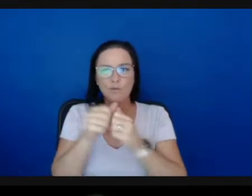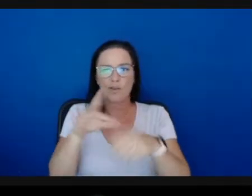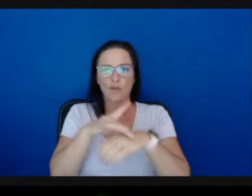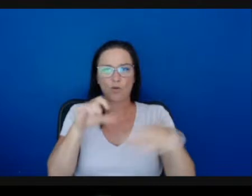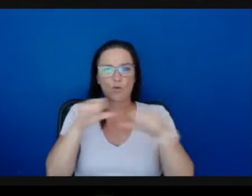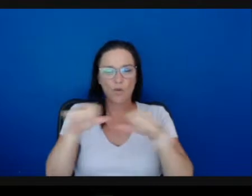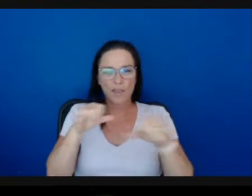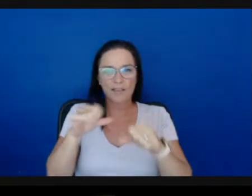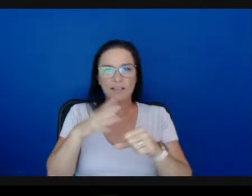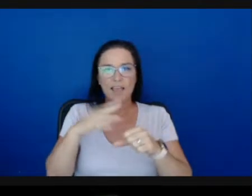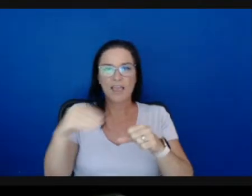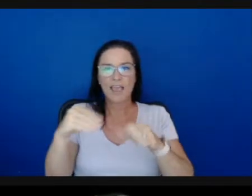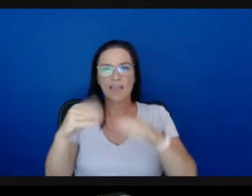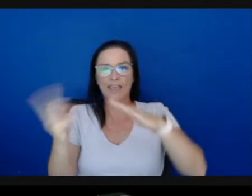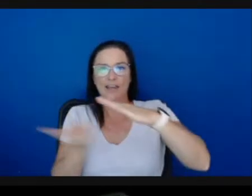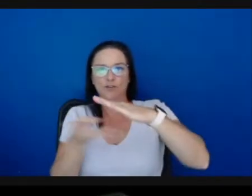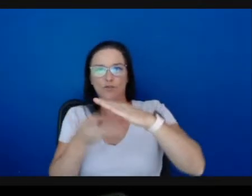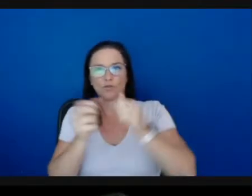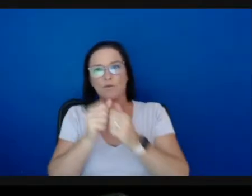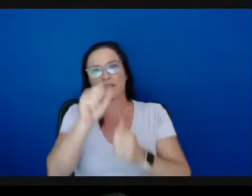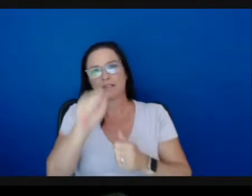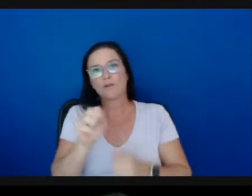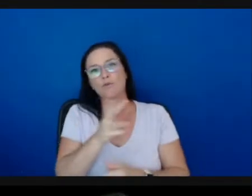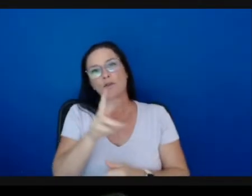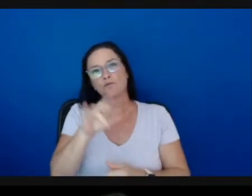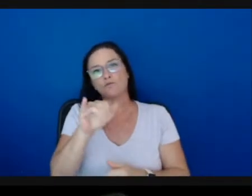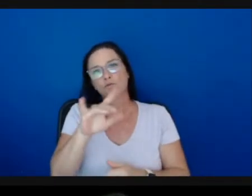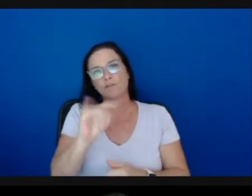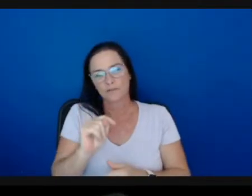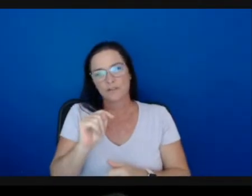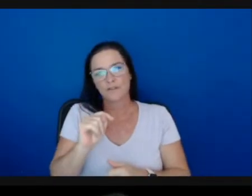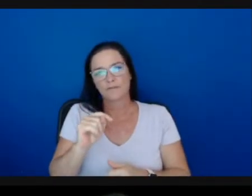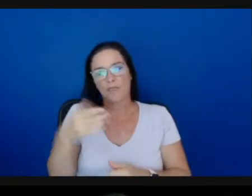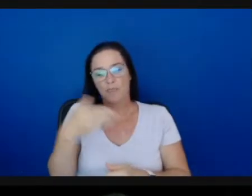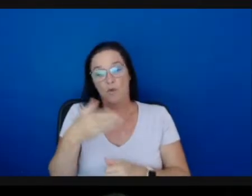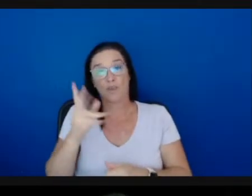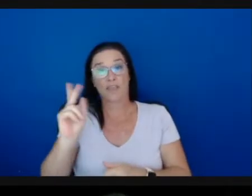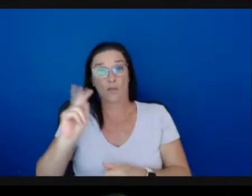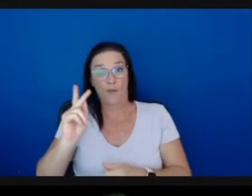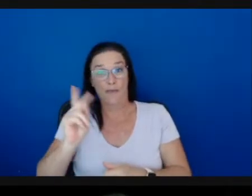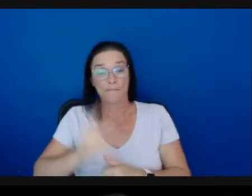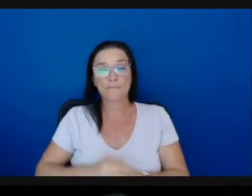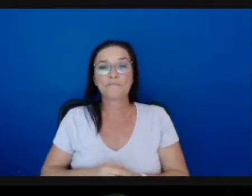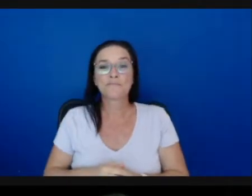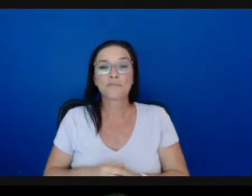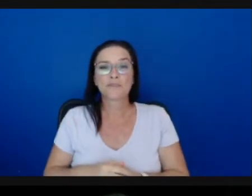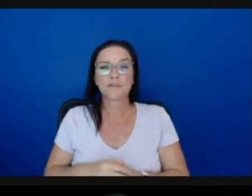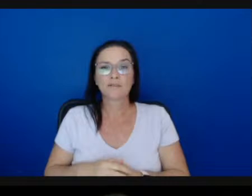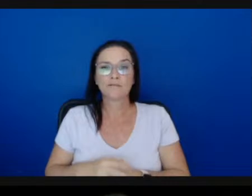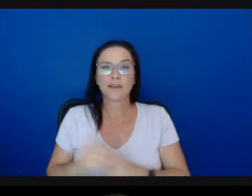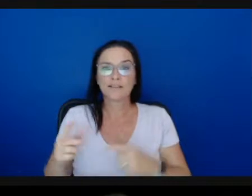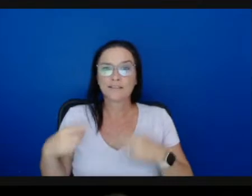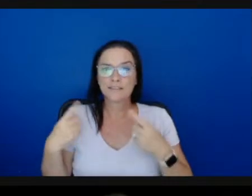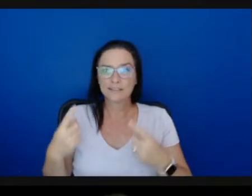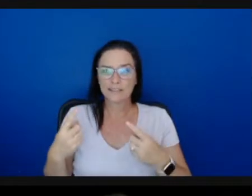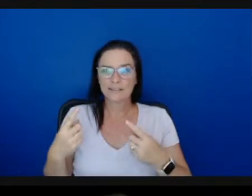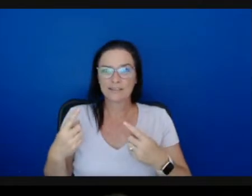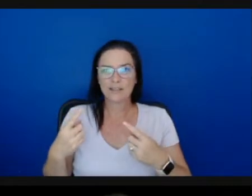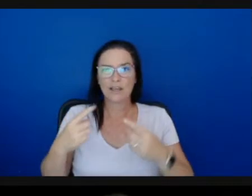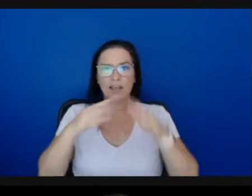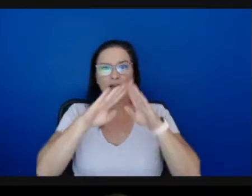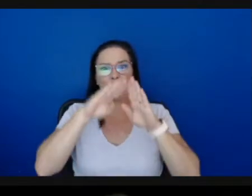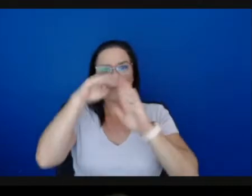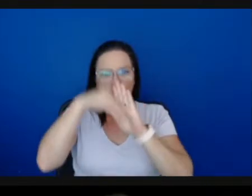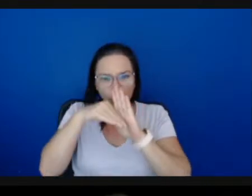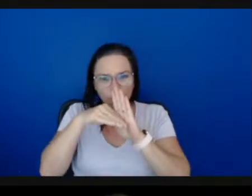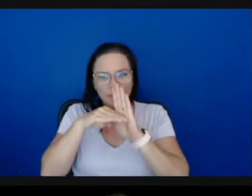of intrusion down the southwest rift of Kilauea. And since then, it's come down first quite a bit, and then a